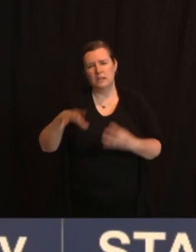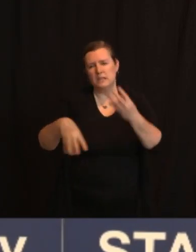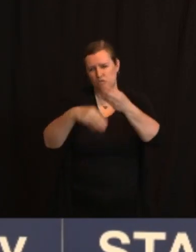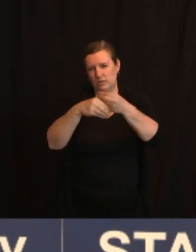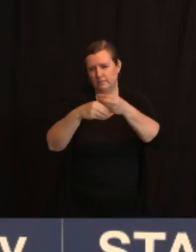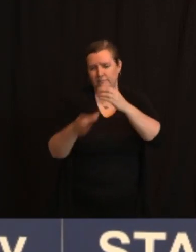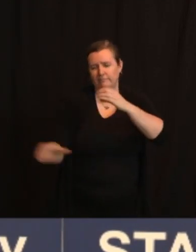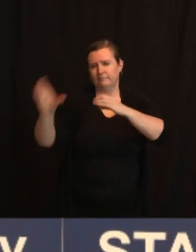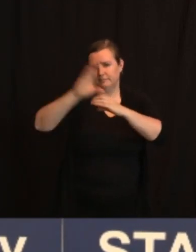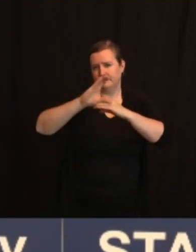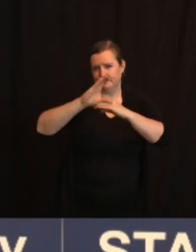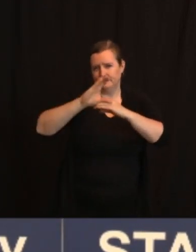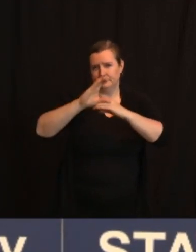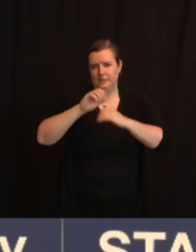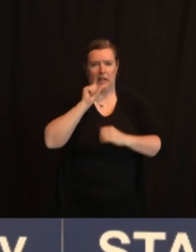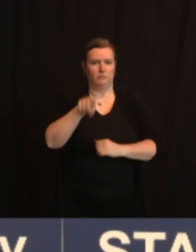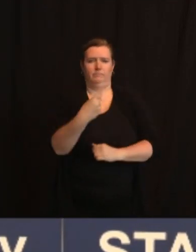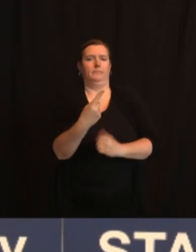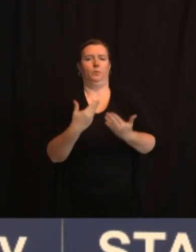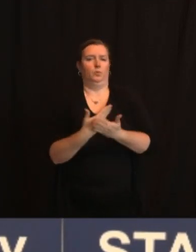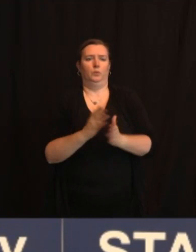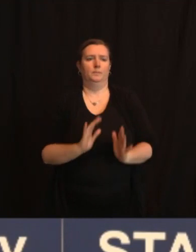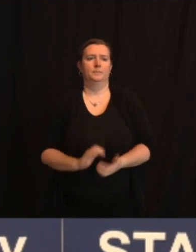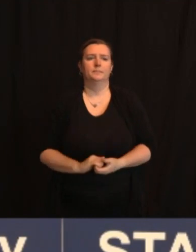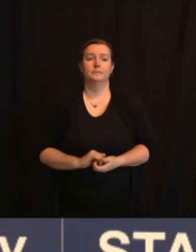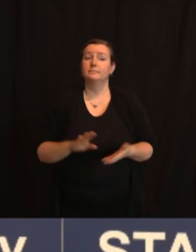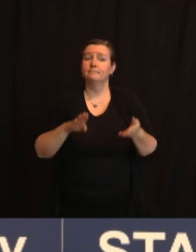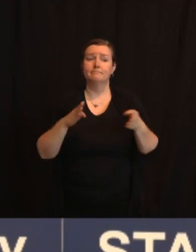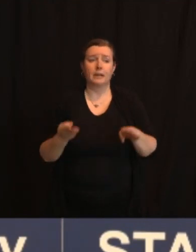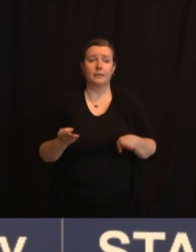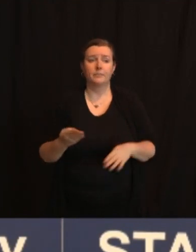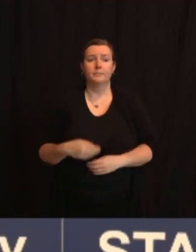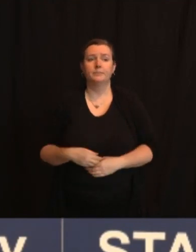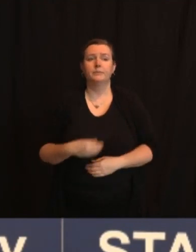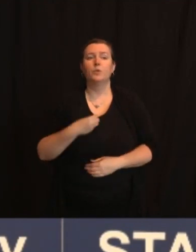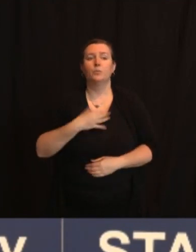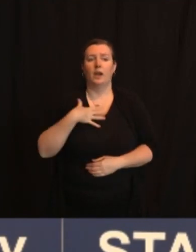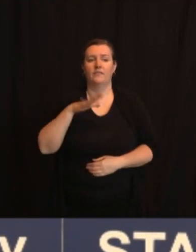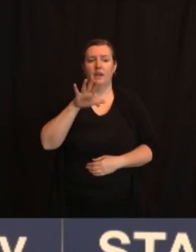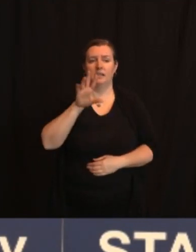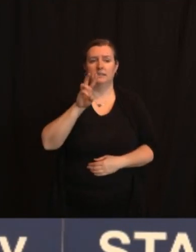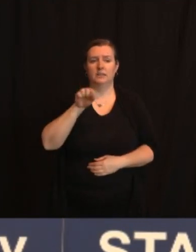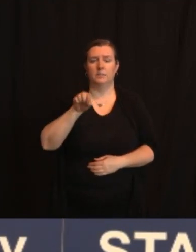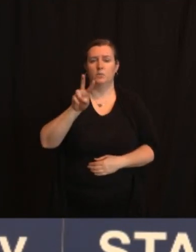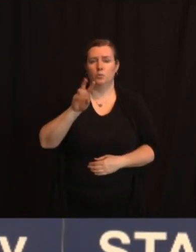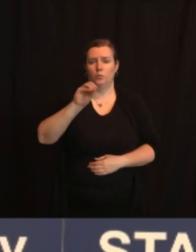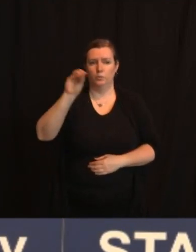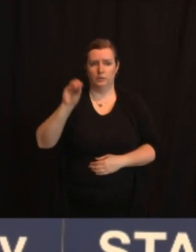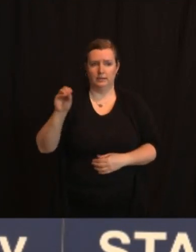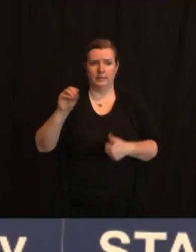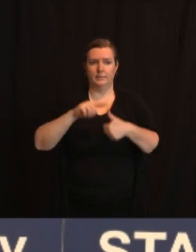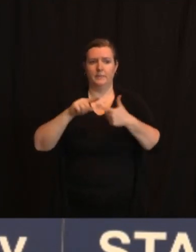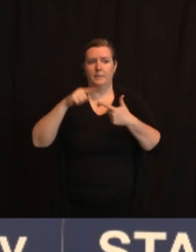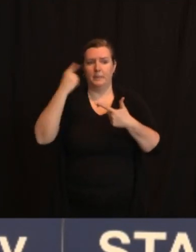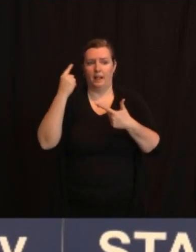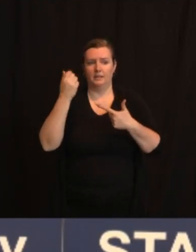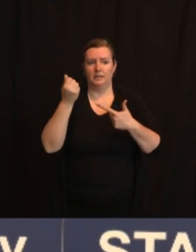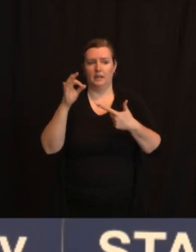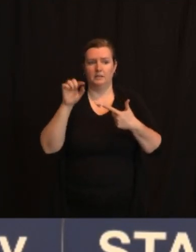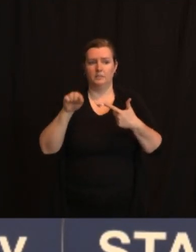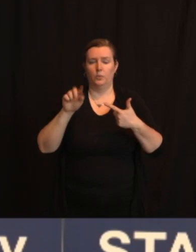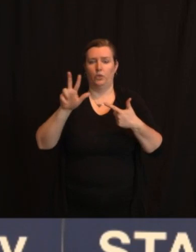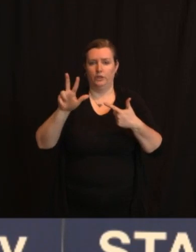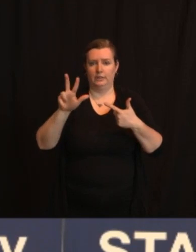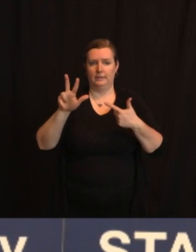ethnicity is as follows: white 52.6%, black 19.3%,